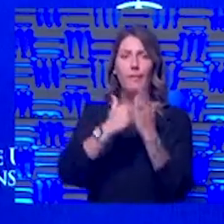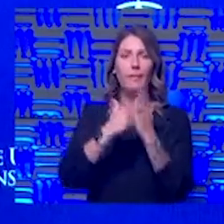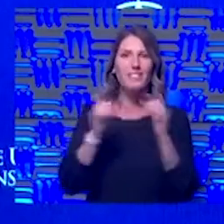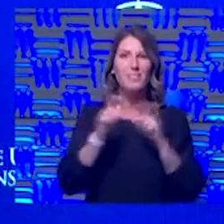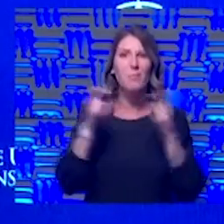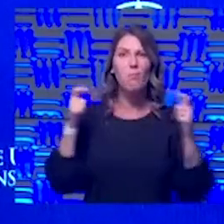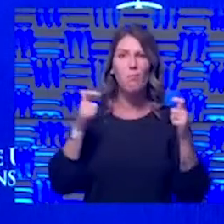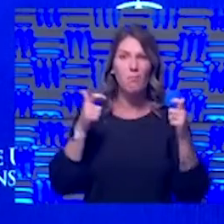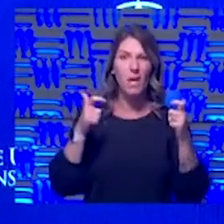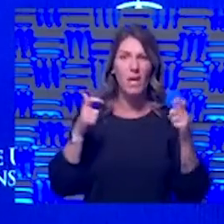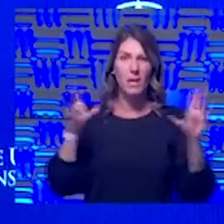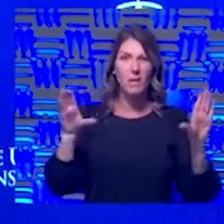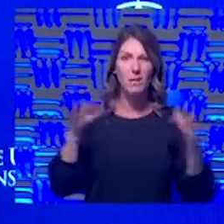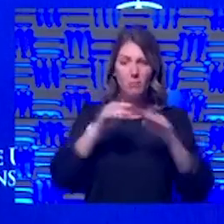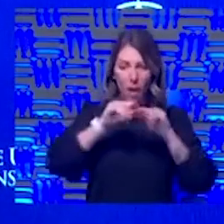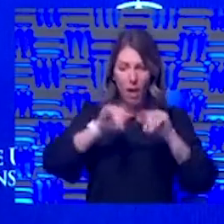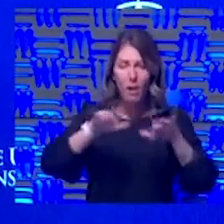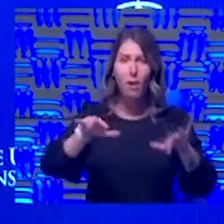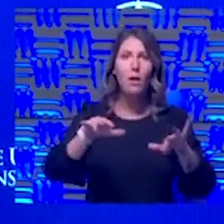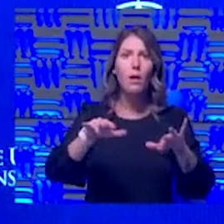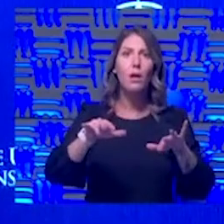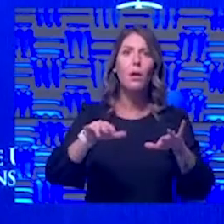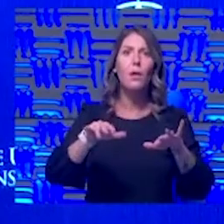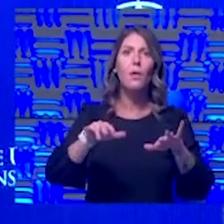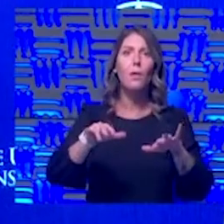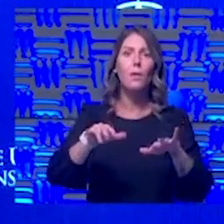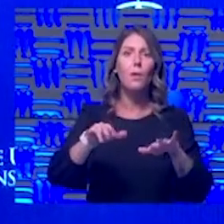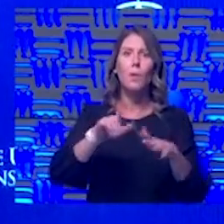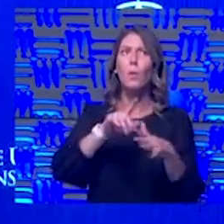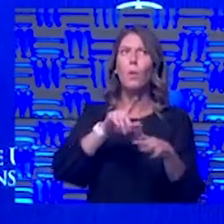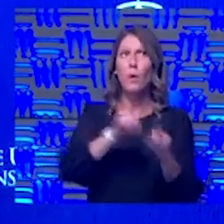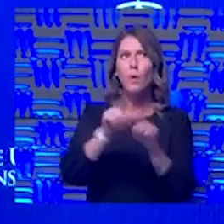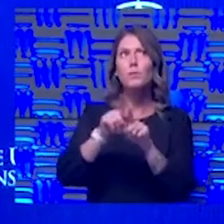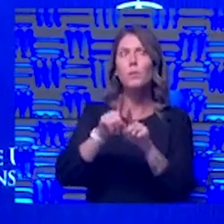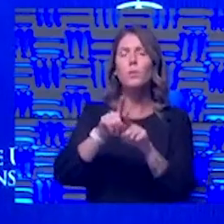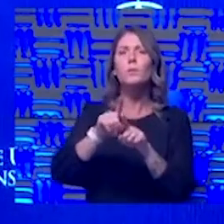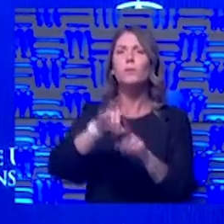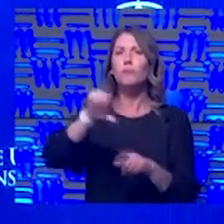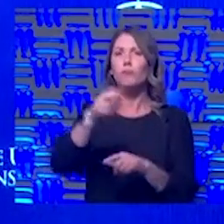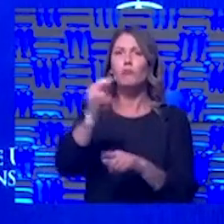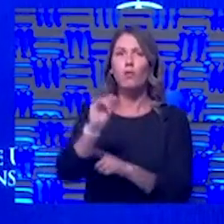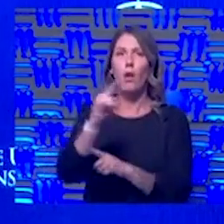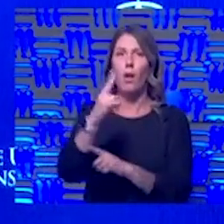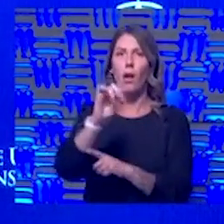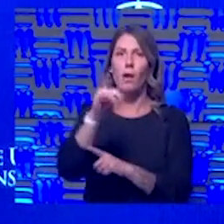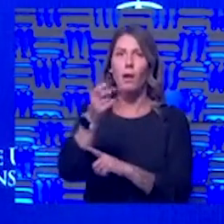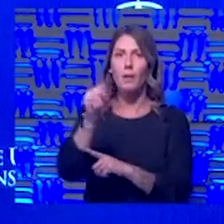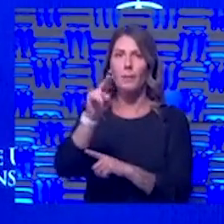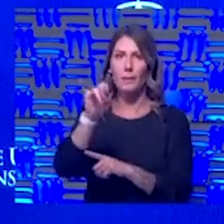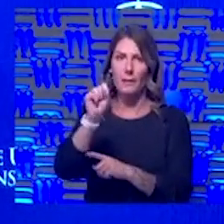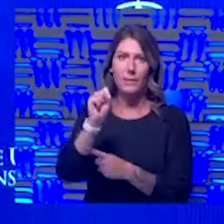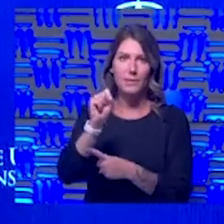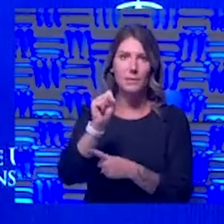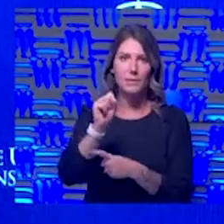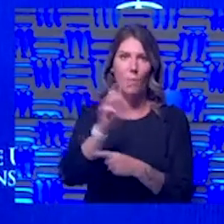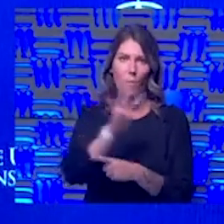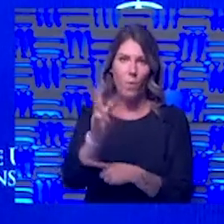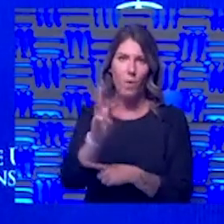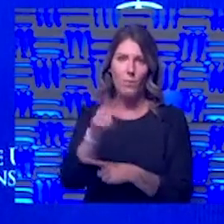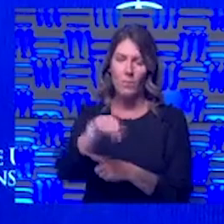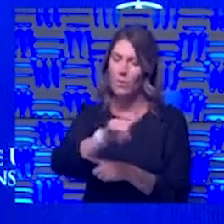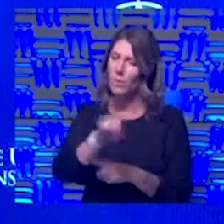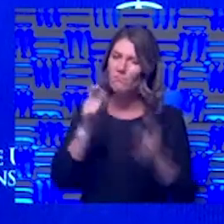cluster. I think it was in the New York Times. And they listed the biggest clusters. I think it's also on the Johns Hopkins website. And those were the major things. It's all